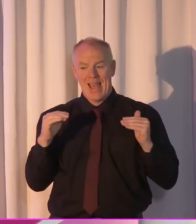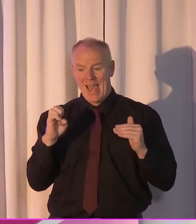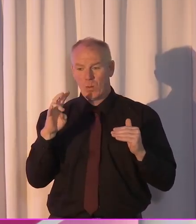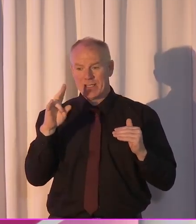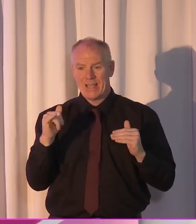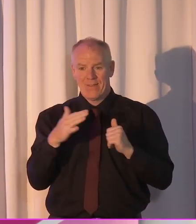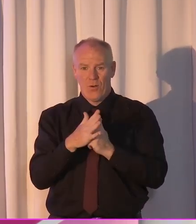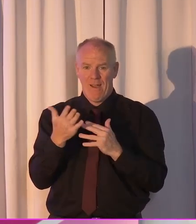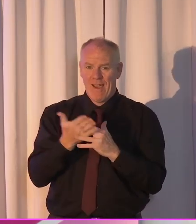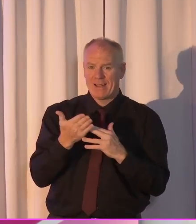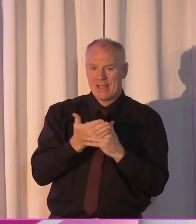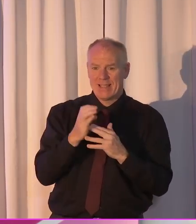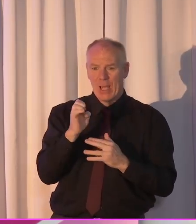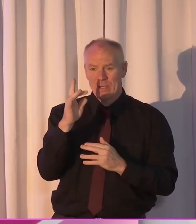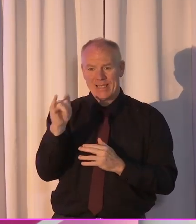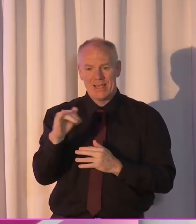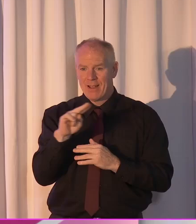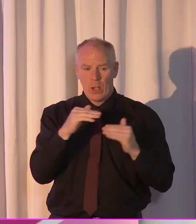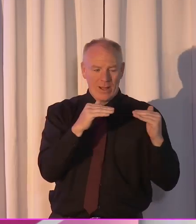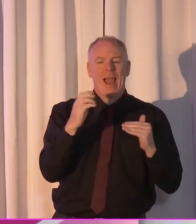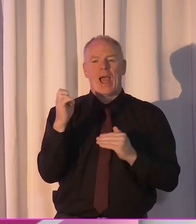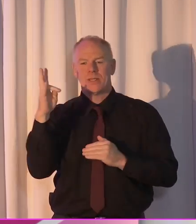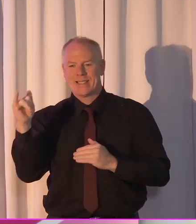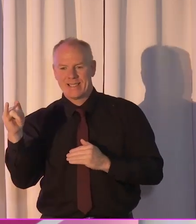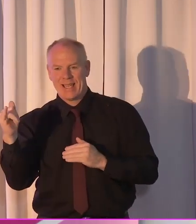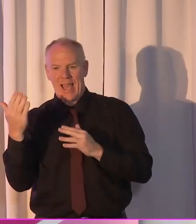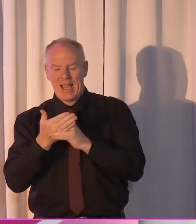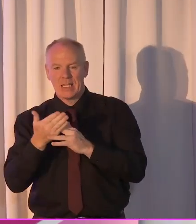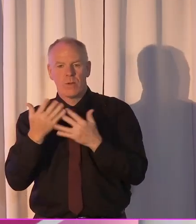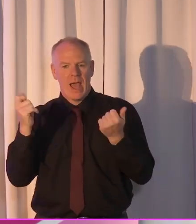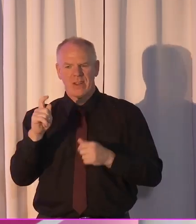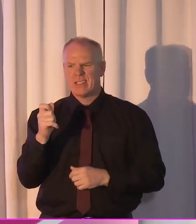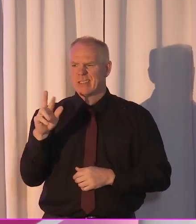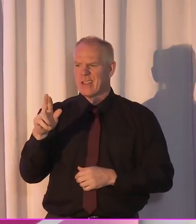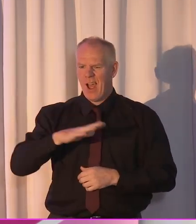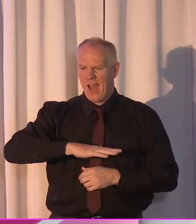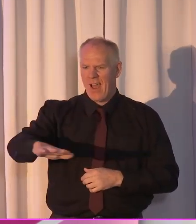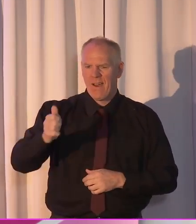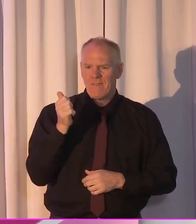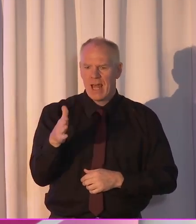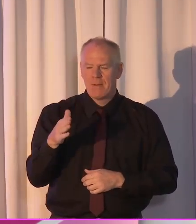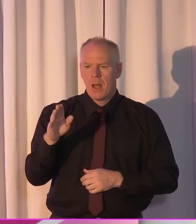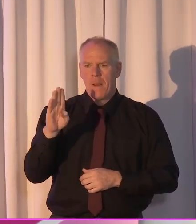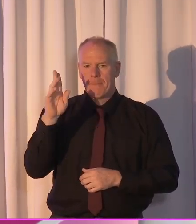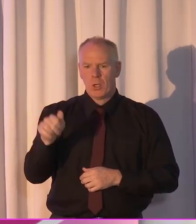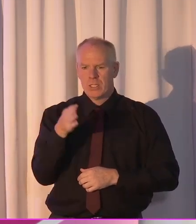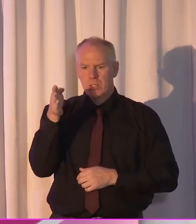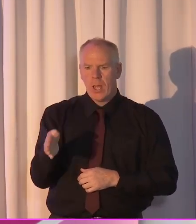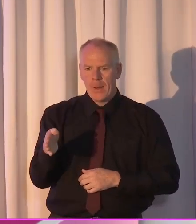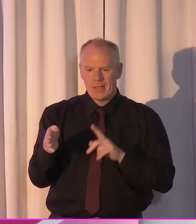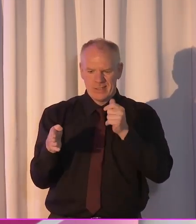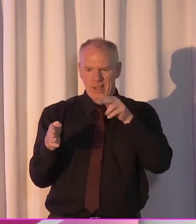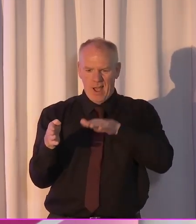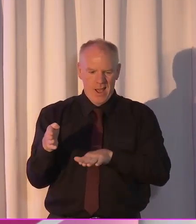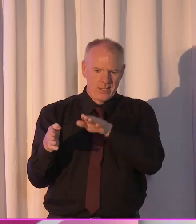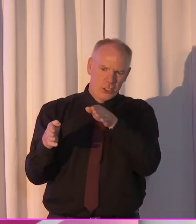access. We need to ensure that actually there is Tarmacadden available where the bus can stop so as we can